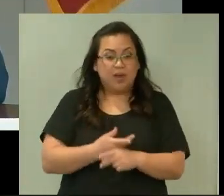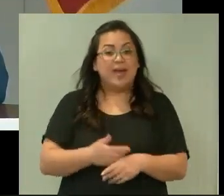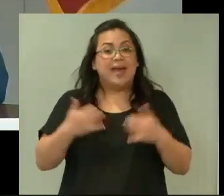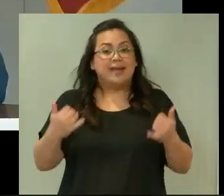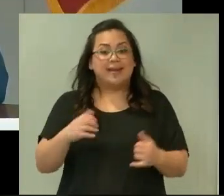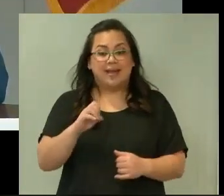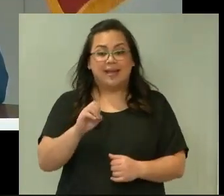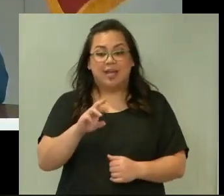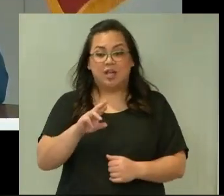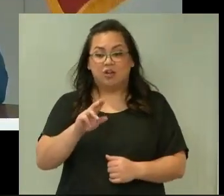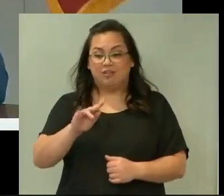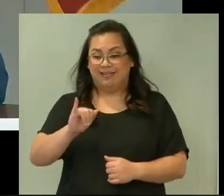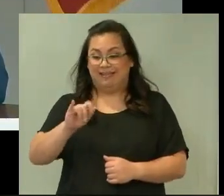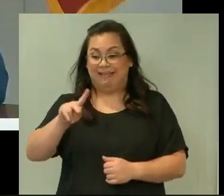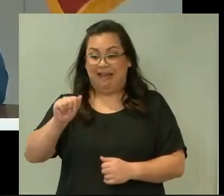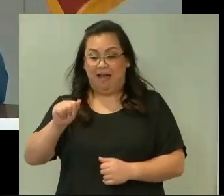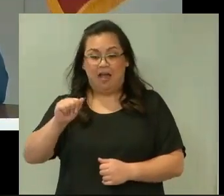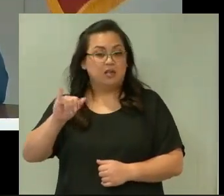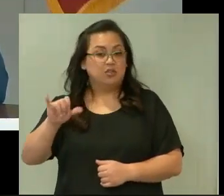Erica Jones.